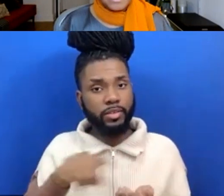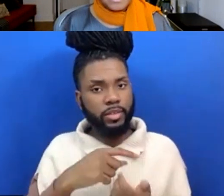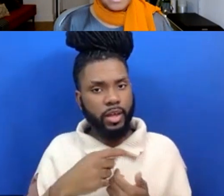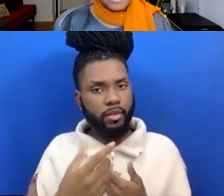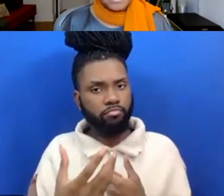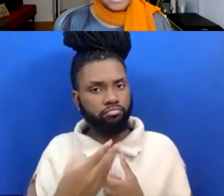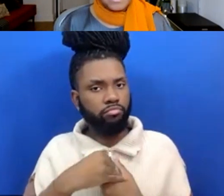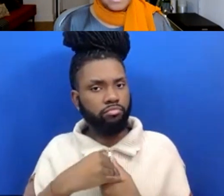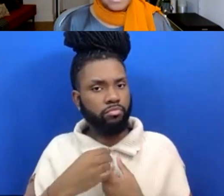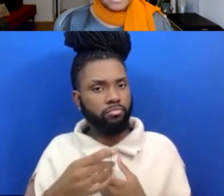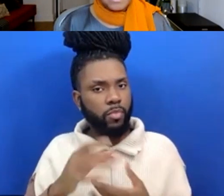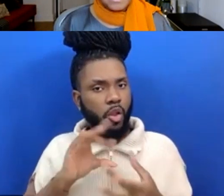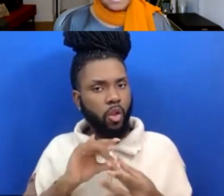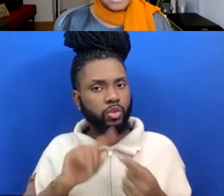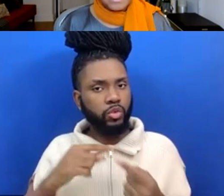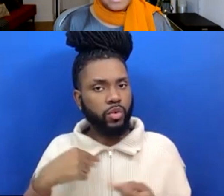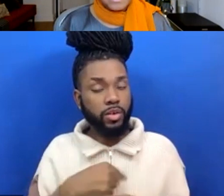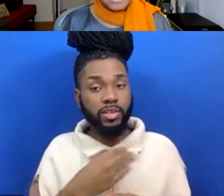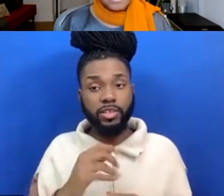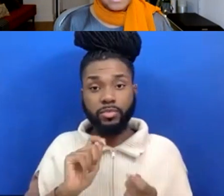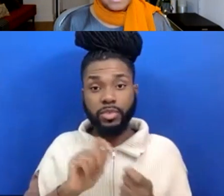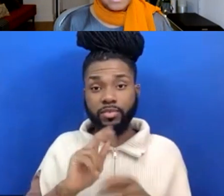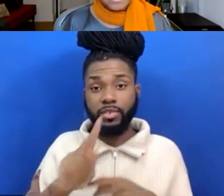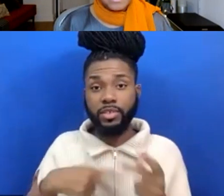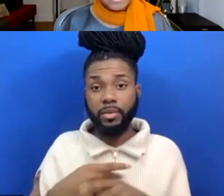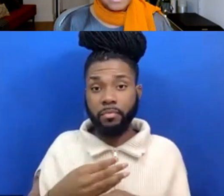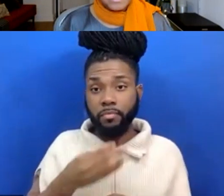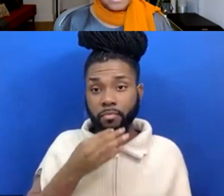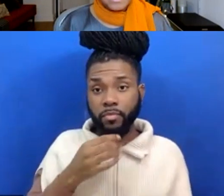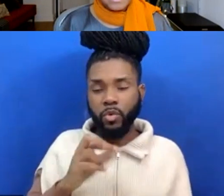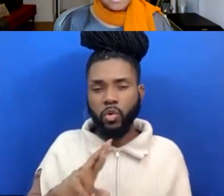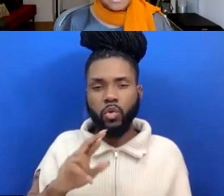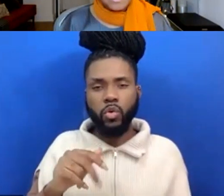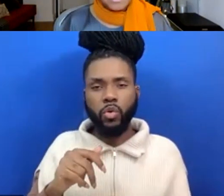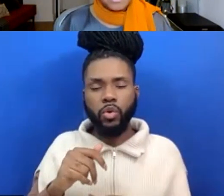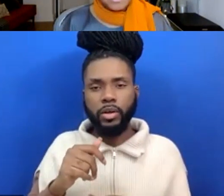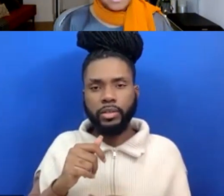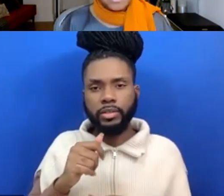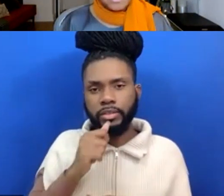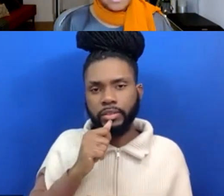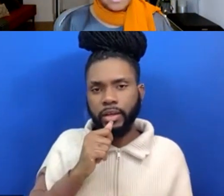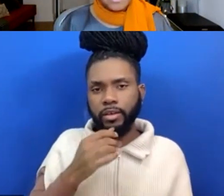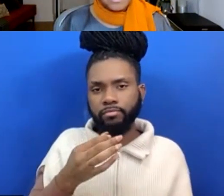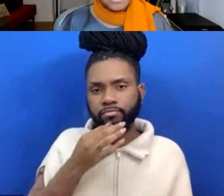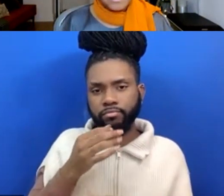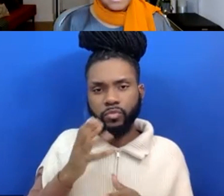of masterfulness is, you know, or sly masterfulness enables that.